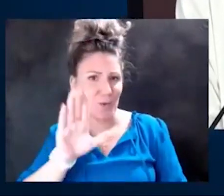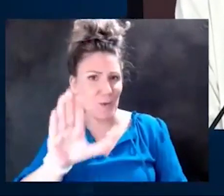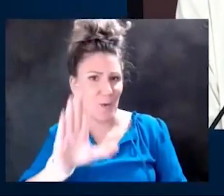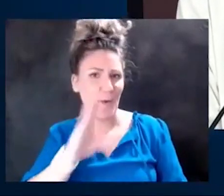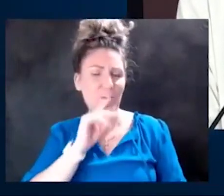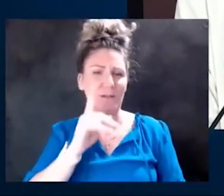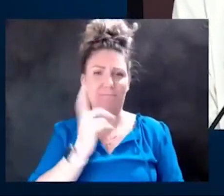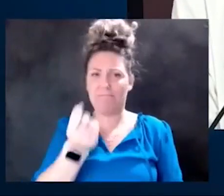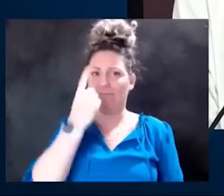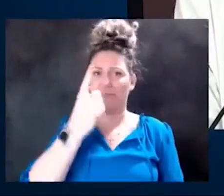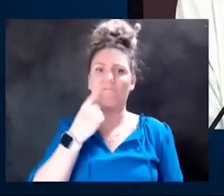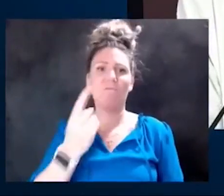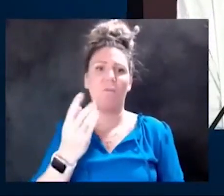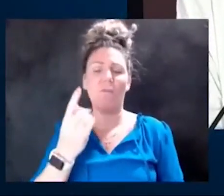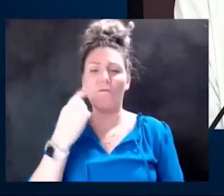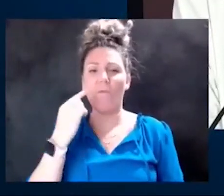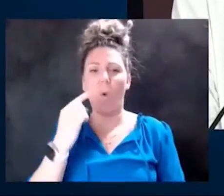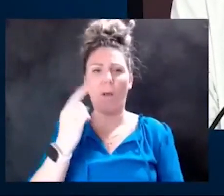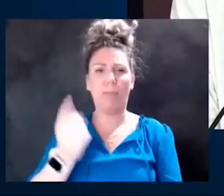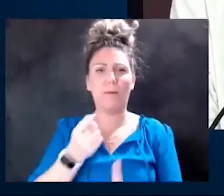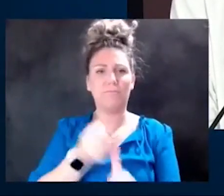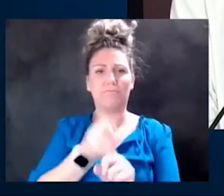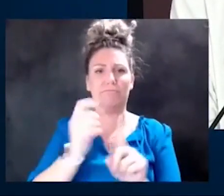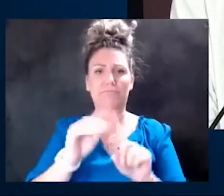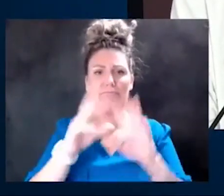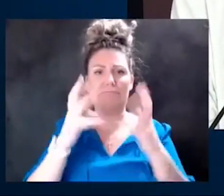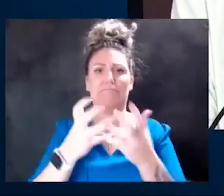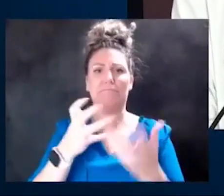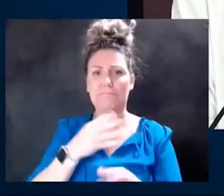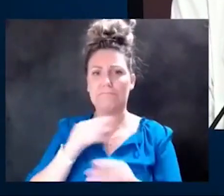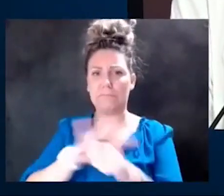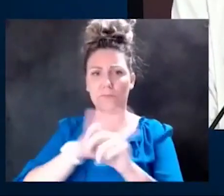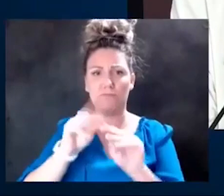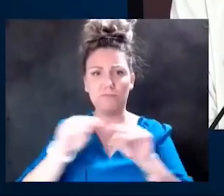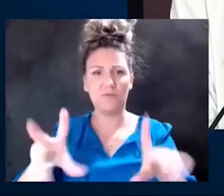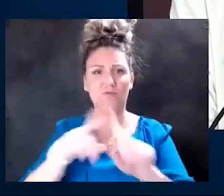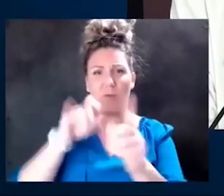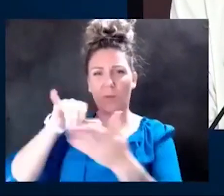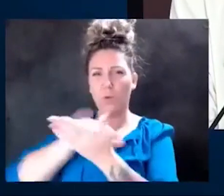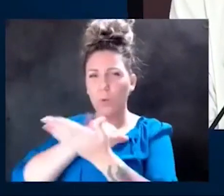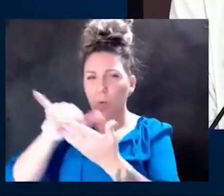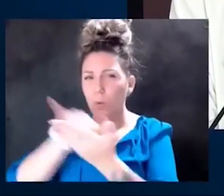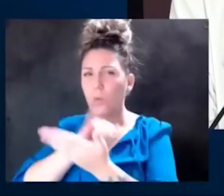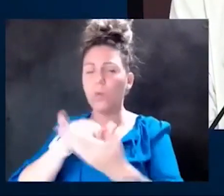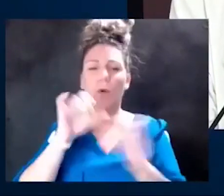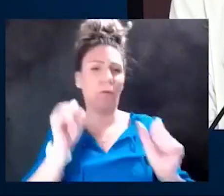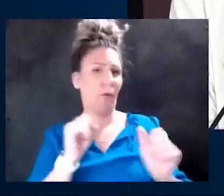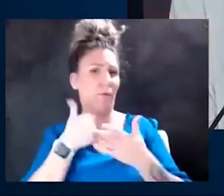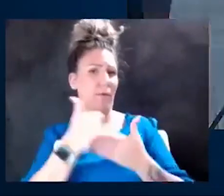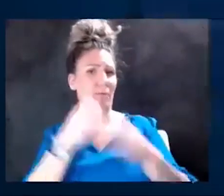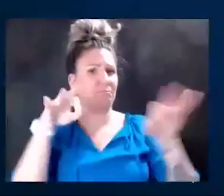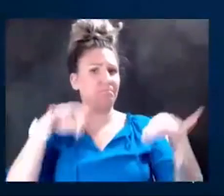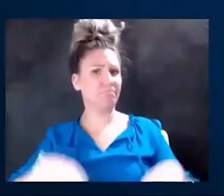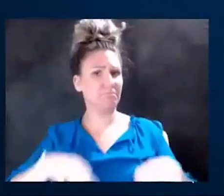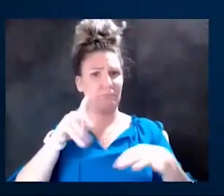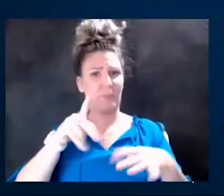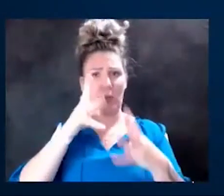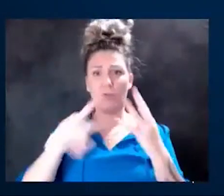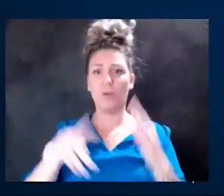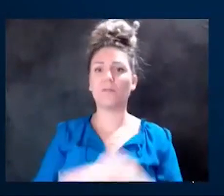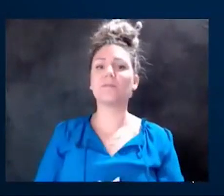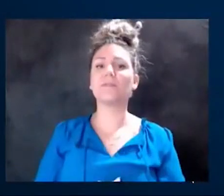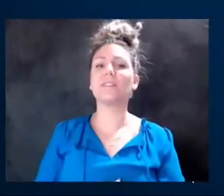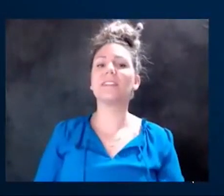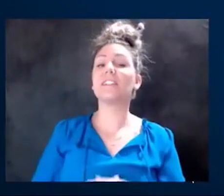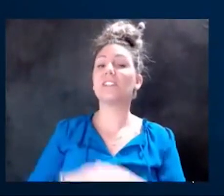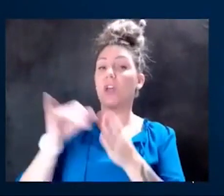for example, on New Yorkers. Can you walk us through these graphics and help us get this information? Sure, yeah. So the New York